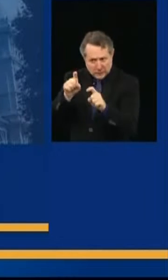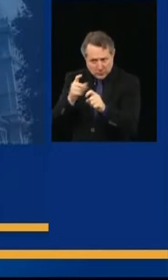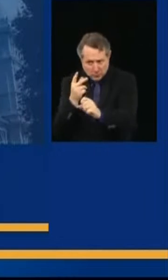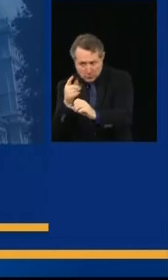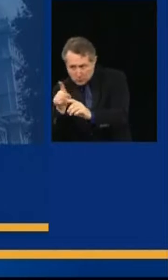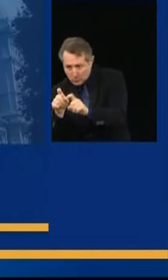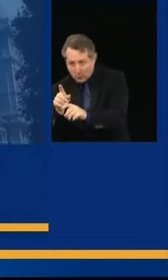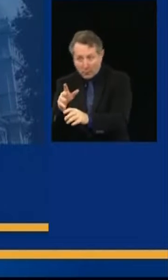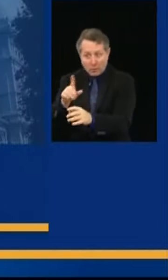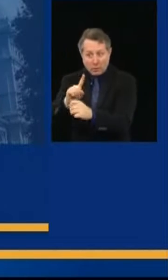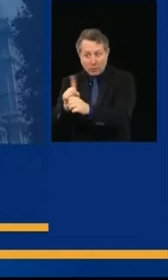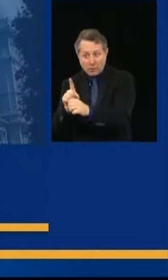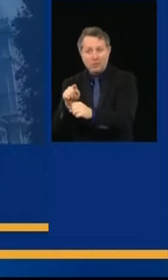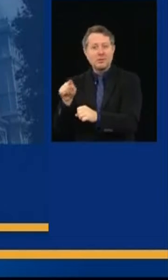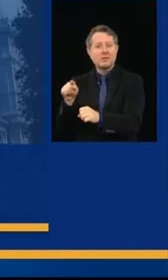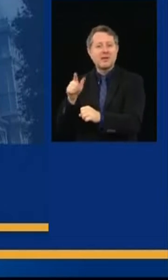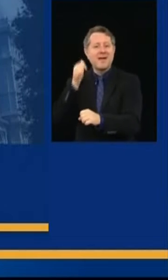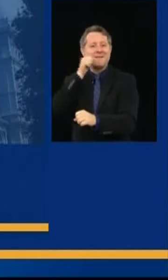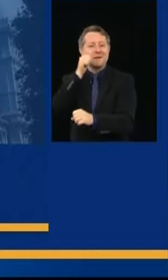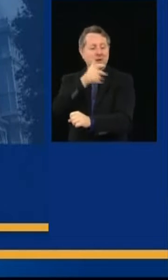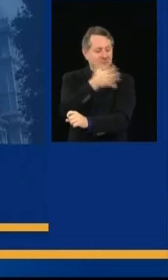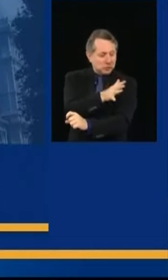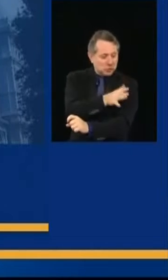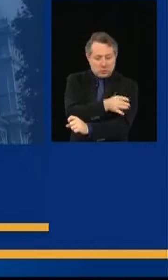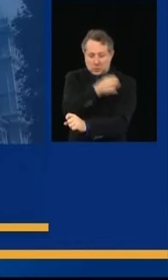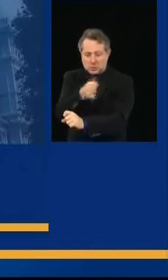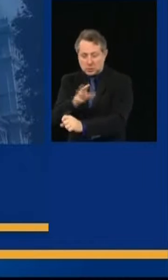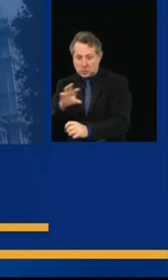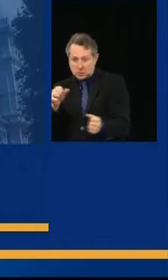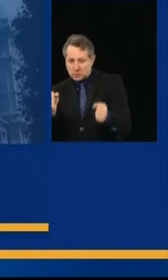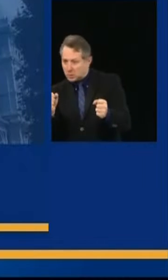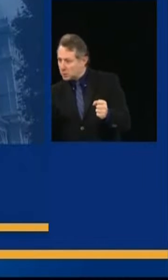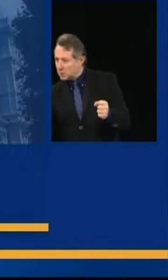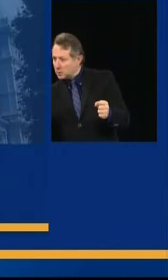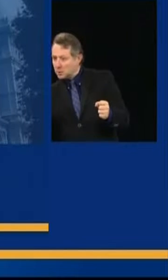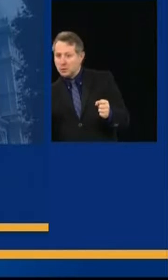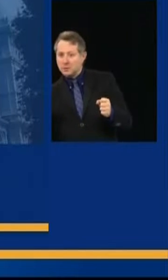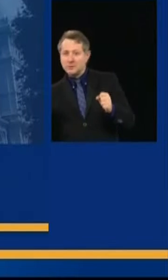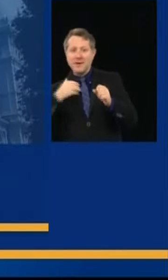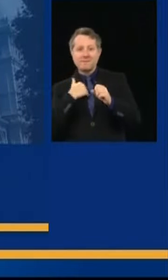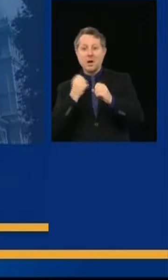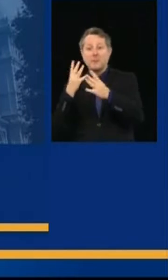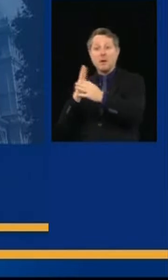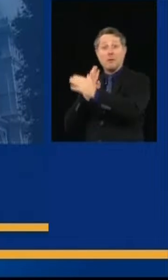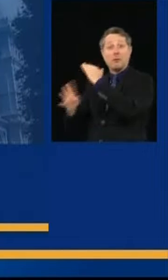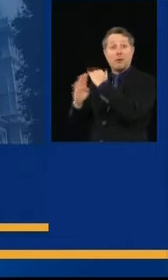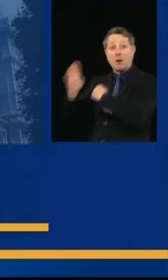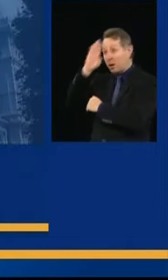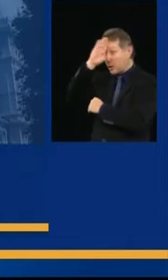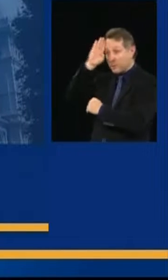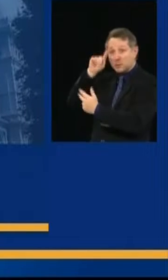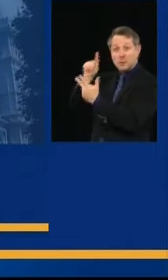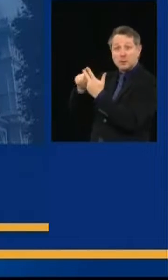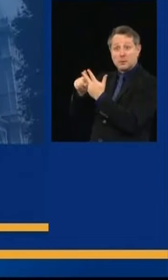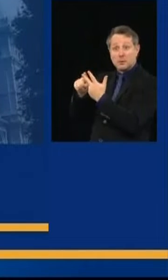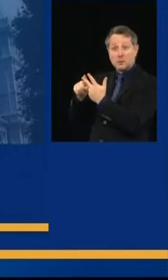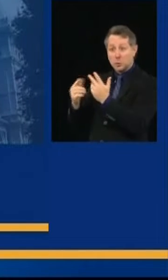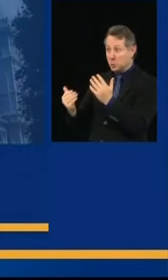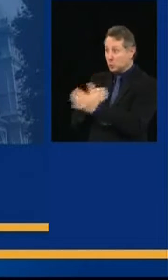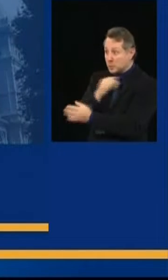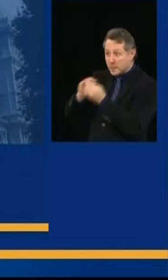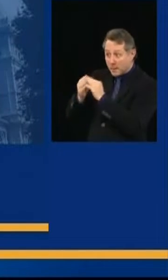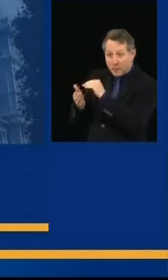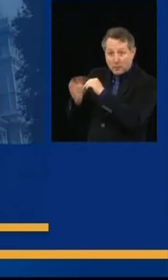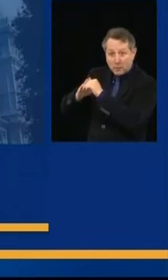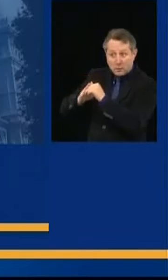day-to-day basis now how many people are walking into the hospital with COVID. We have those numbers, never had them before. We have